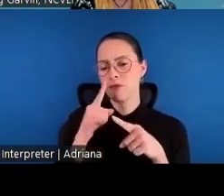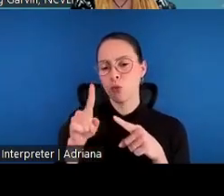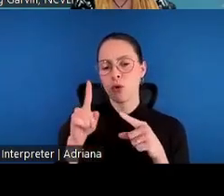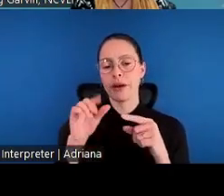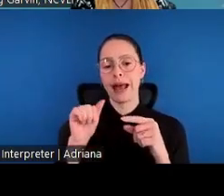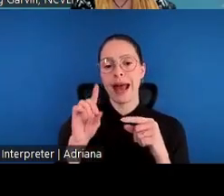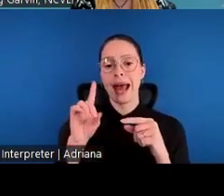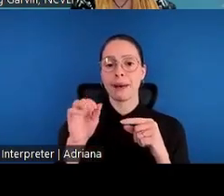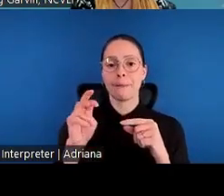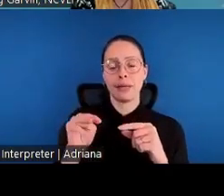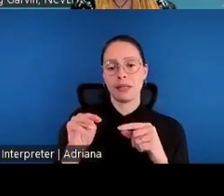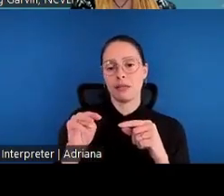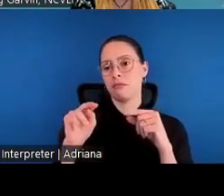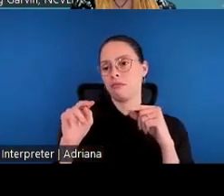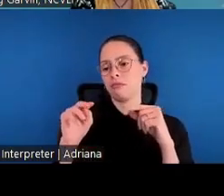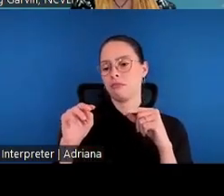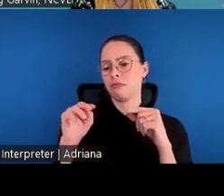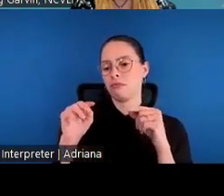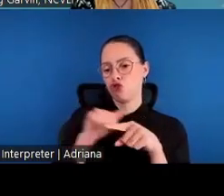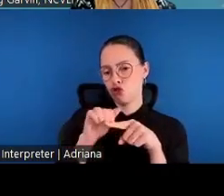investigations for sexual assaults, and